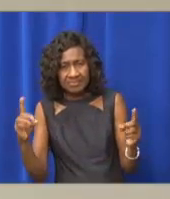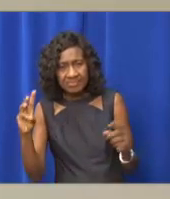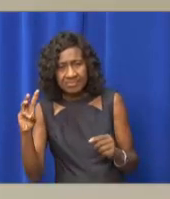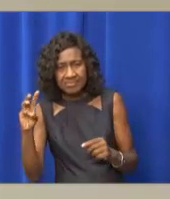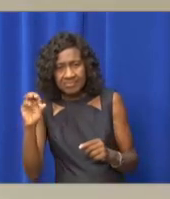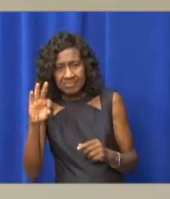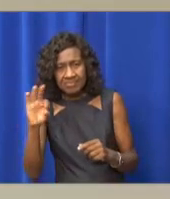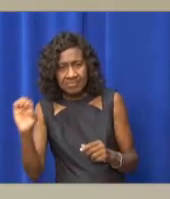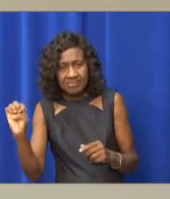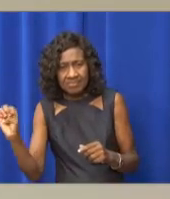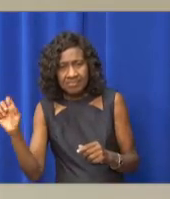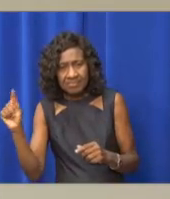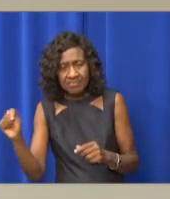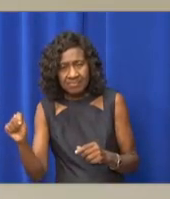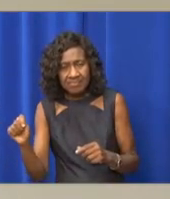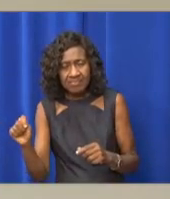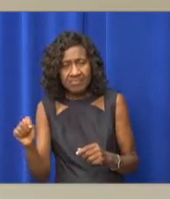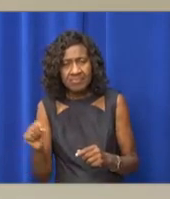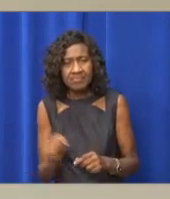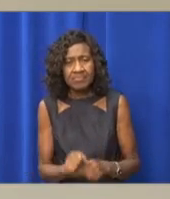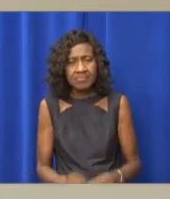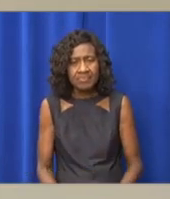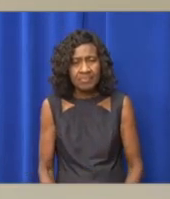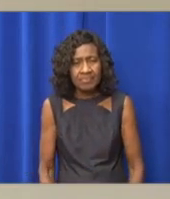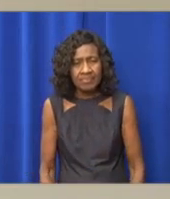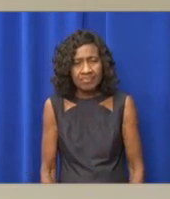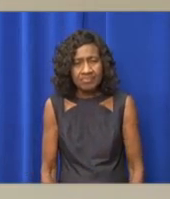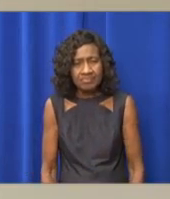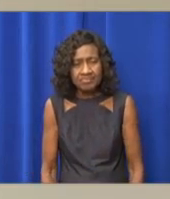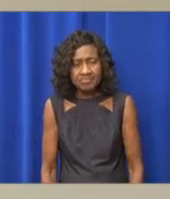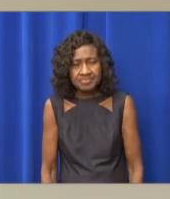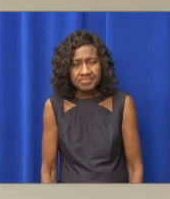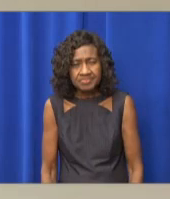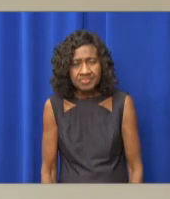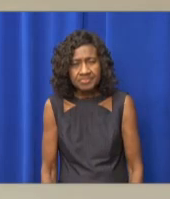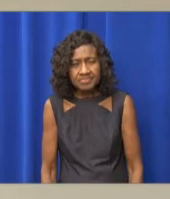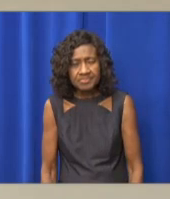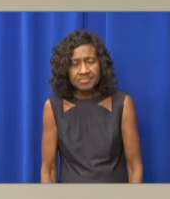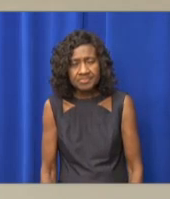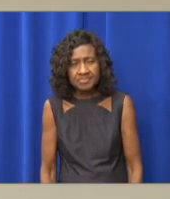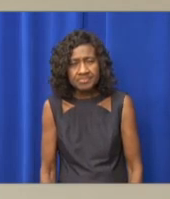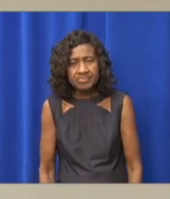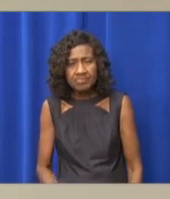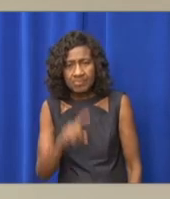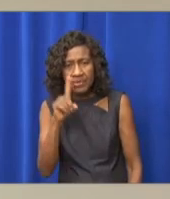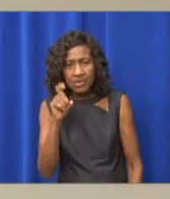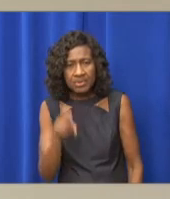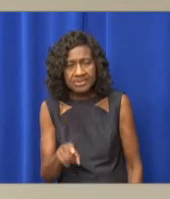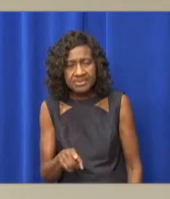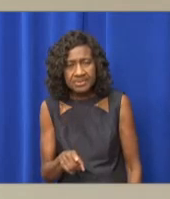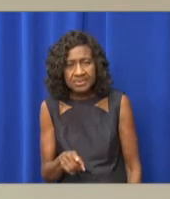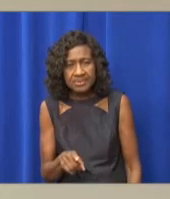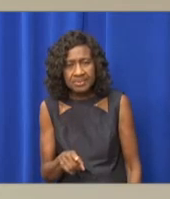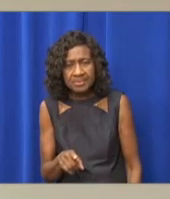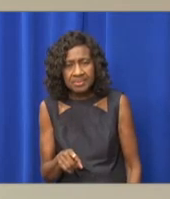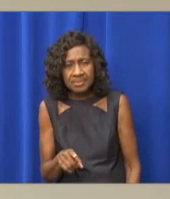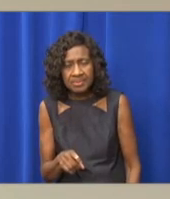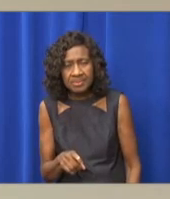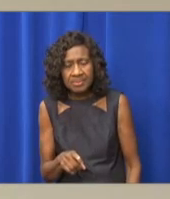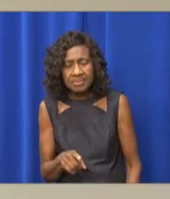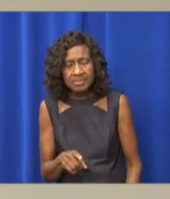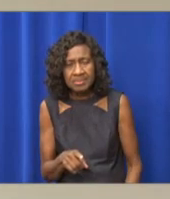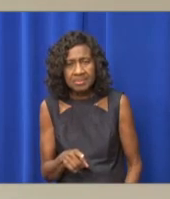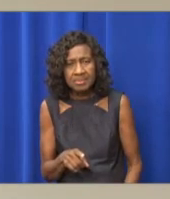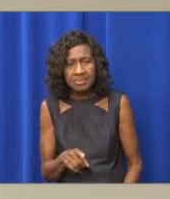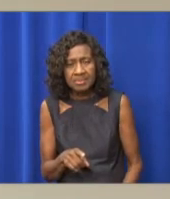And you spent a bit of time talking about this, but I missed a very basic piece of information, which is really just what is that R value